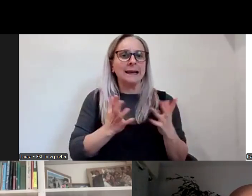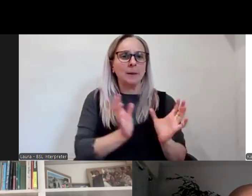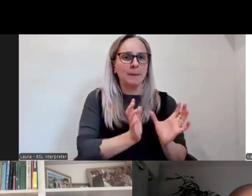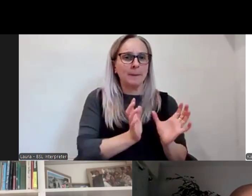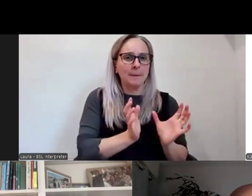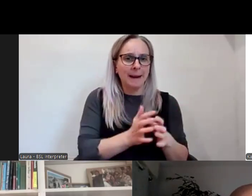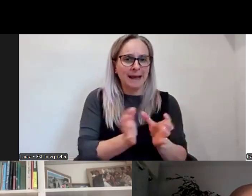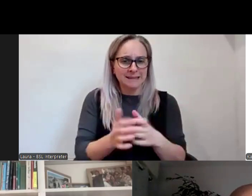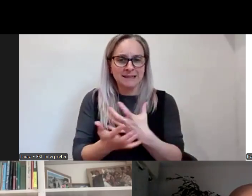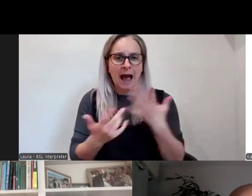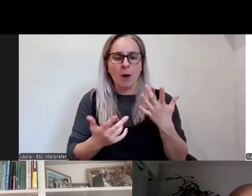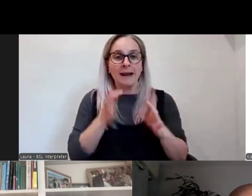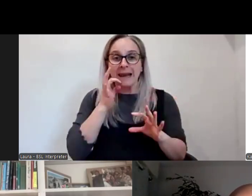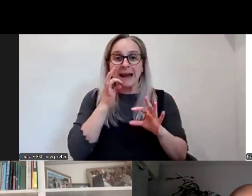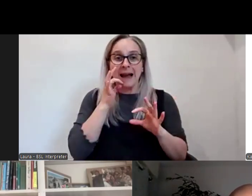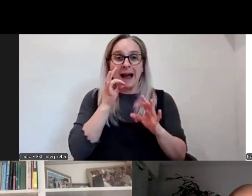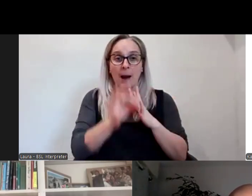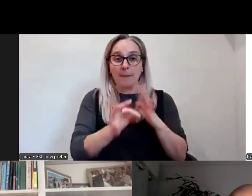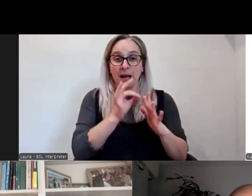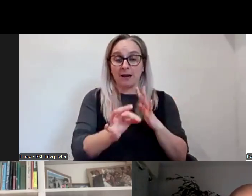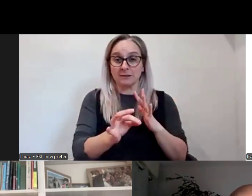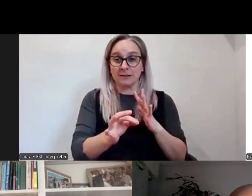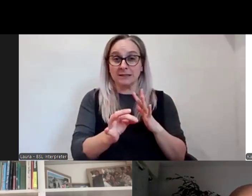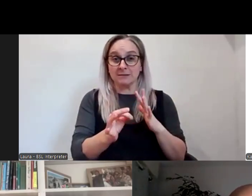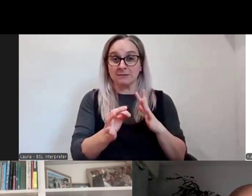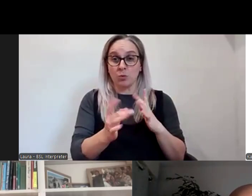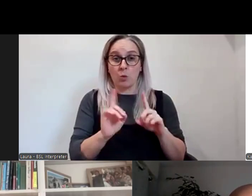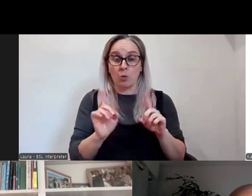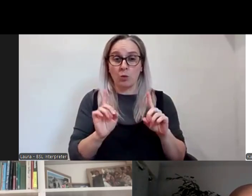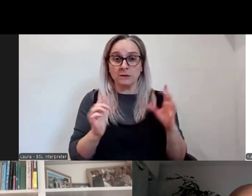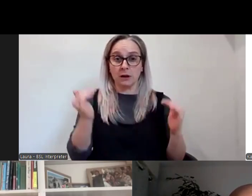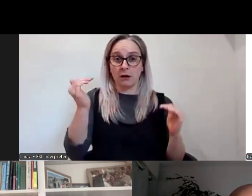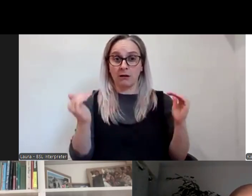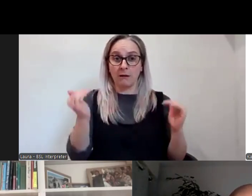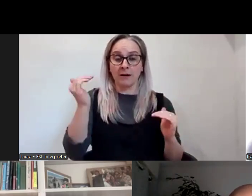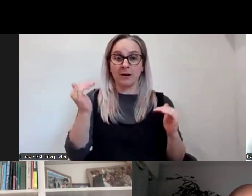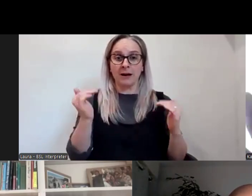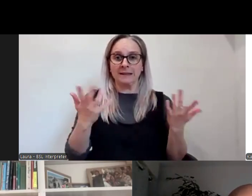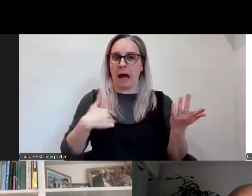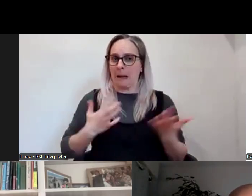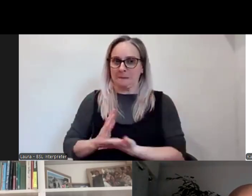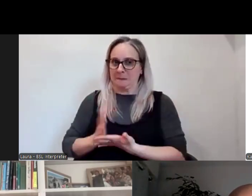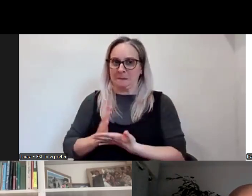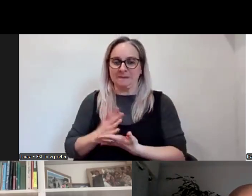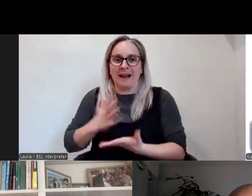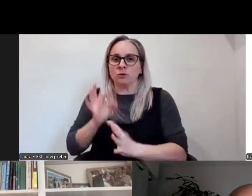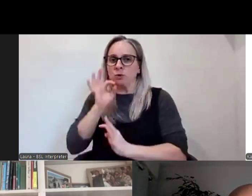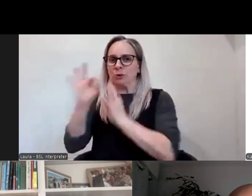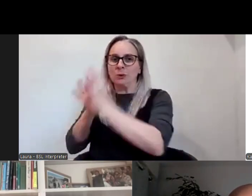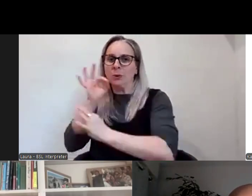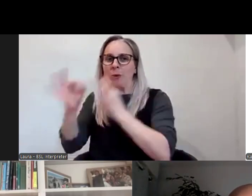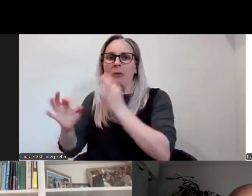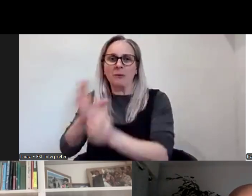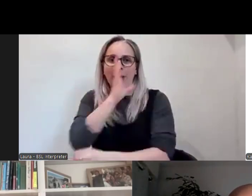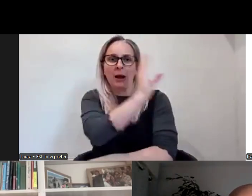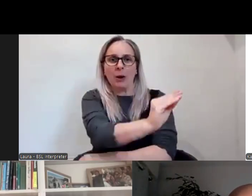fellows? That's been asked by Georgina. Georgina, that I think is another one where we will have to come back with a kind of how many apply